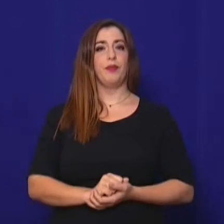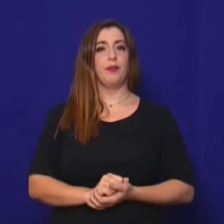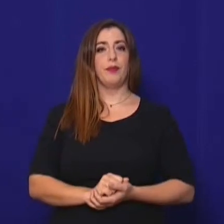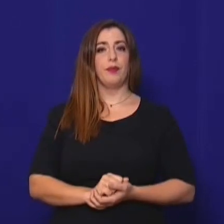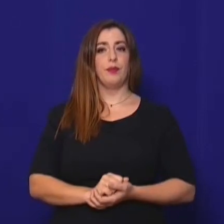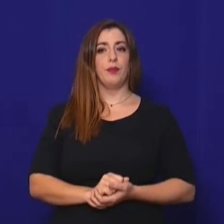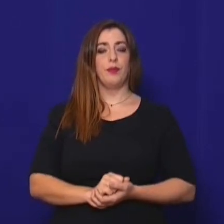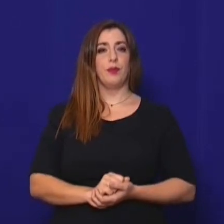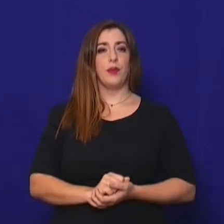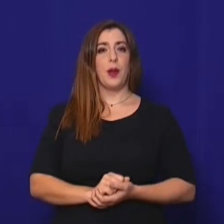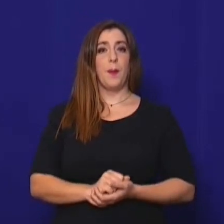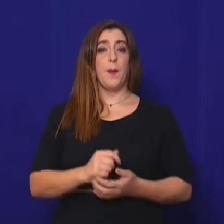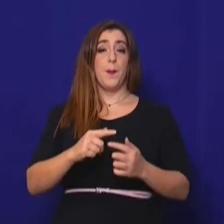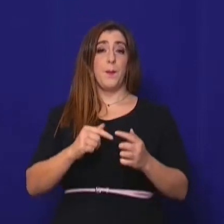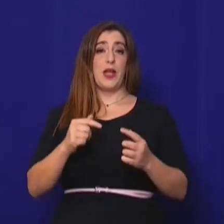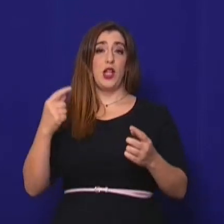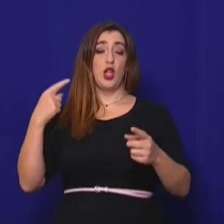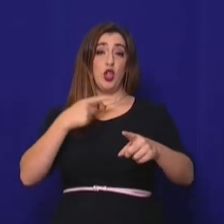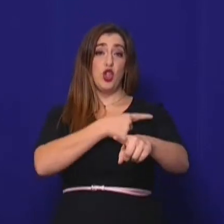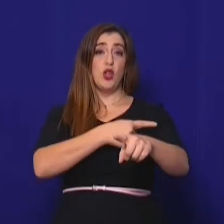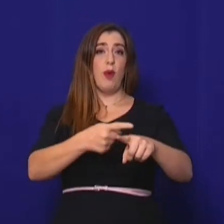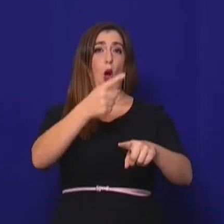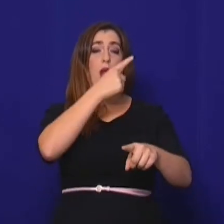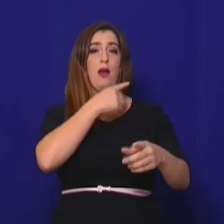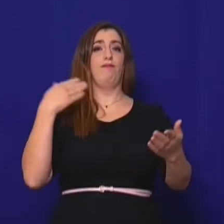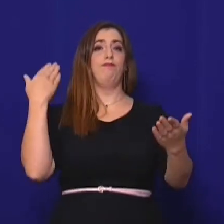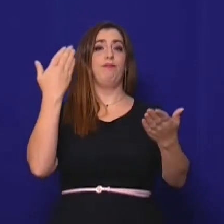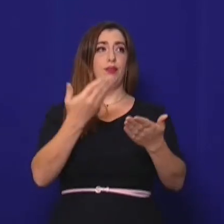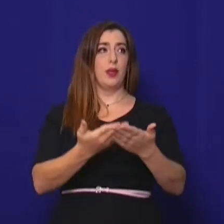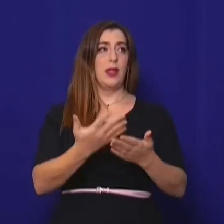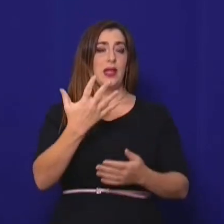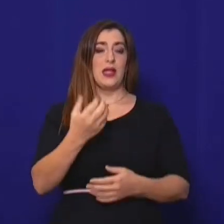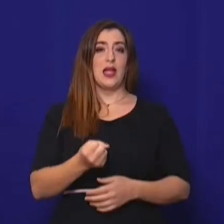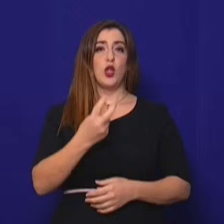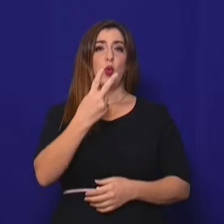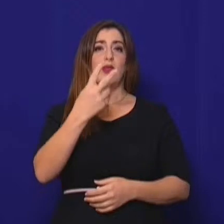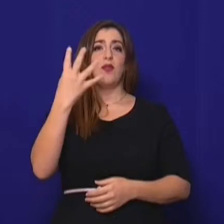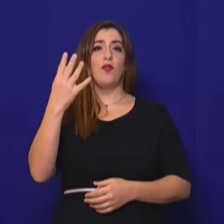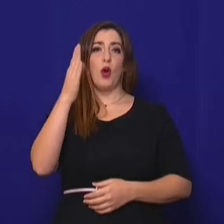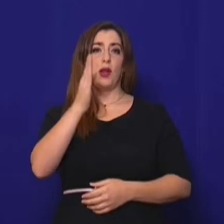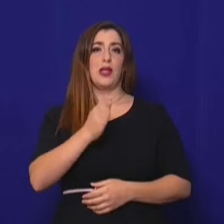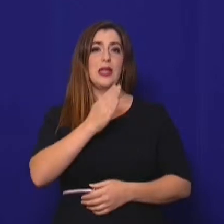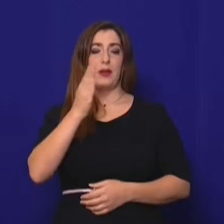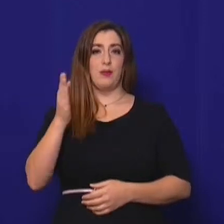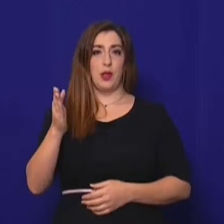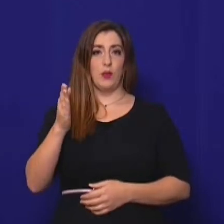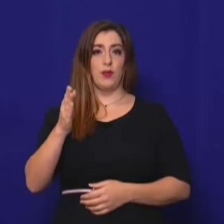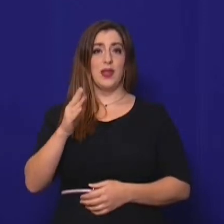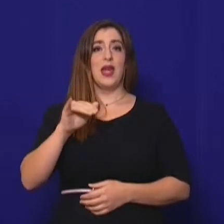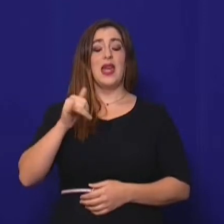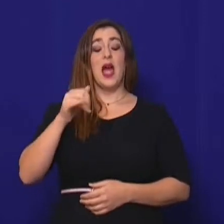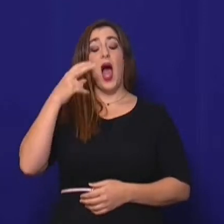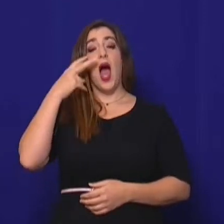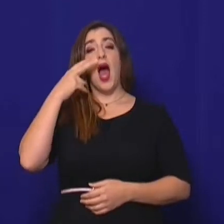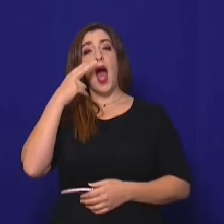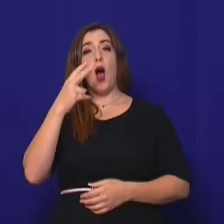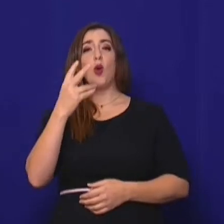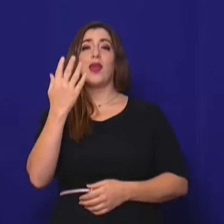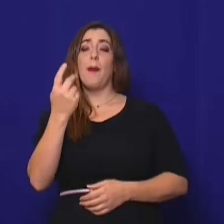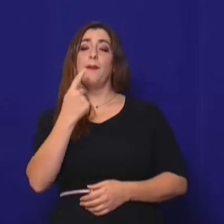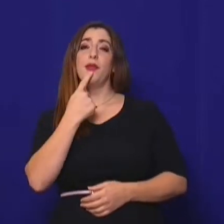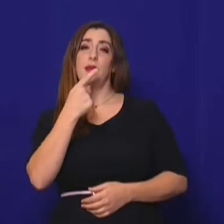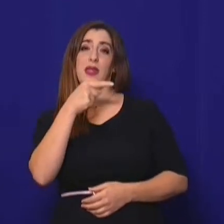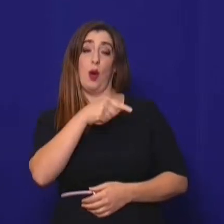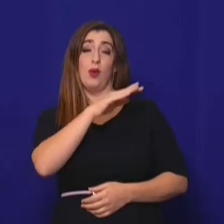ġimgħa kellna 24 imwiet li kien ħarsu lejn l-imwiet, nħarsu l-latajiet ta' dawn l-imwiet li kellna